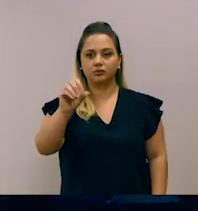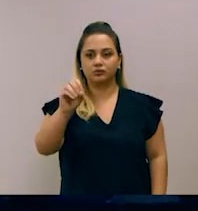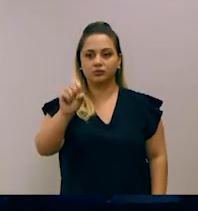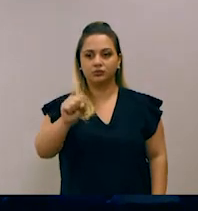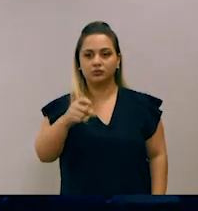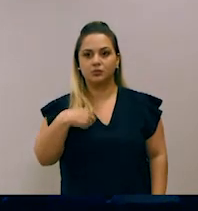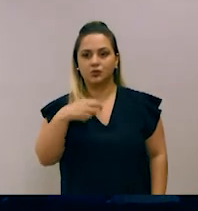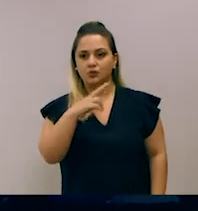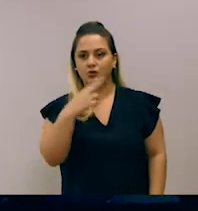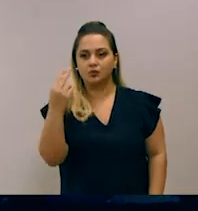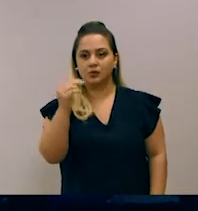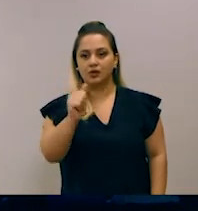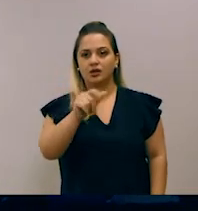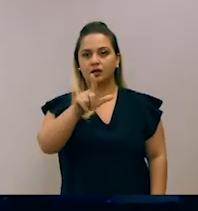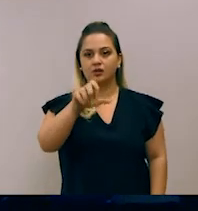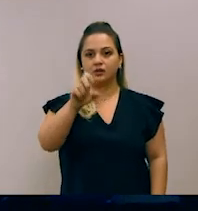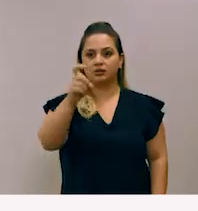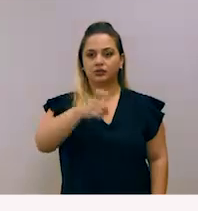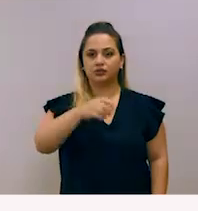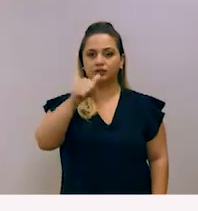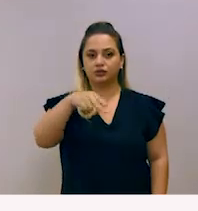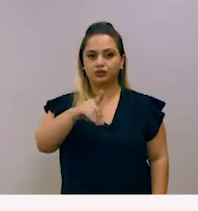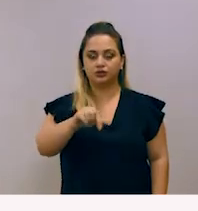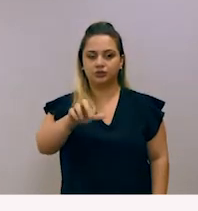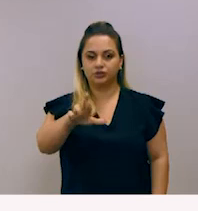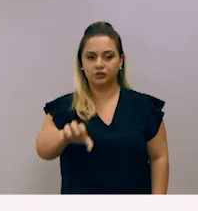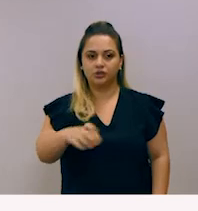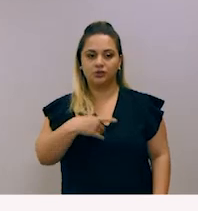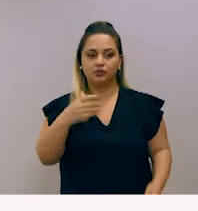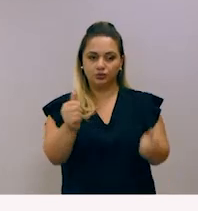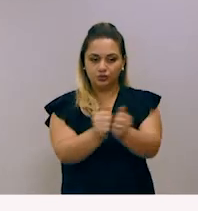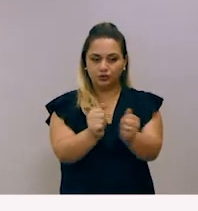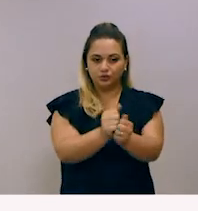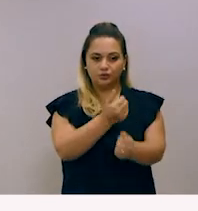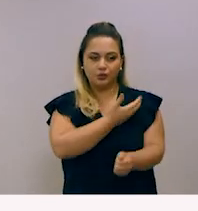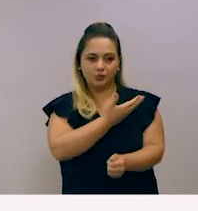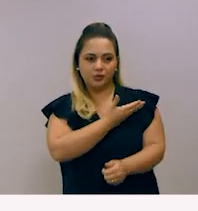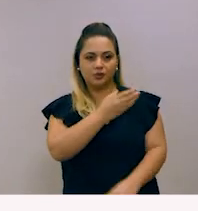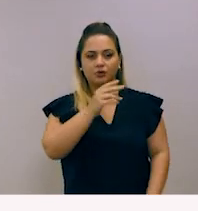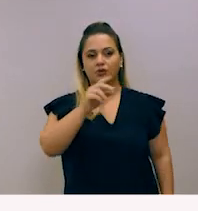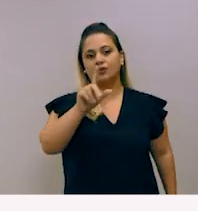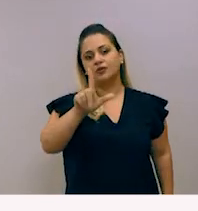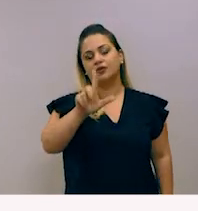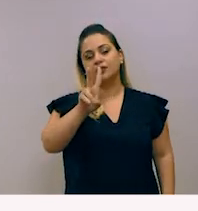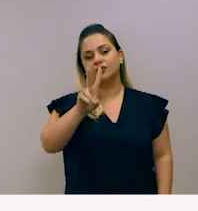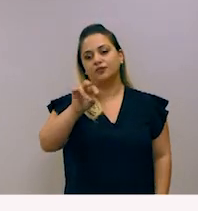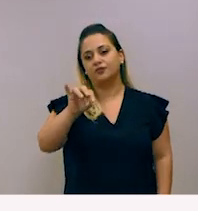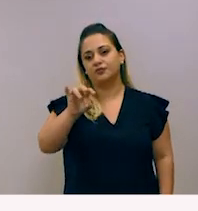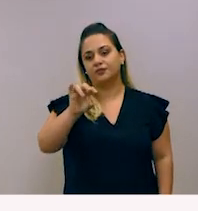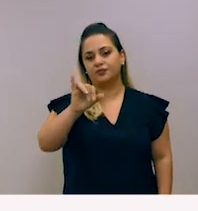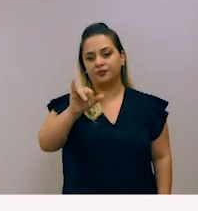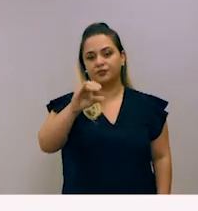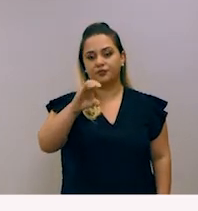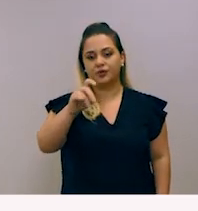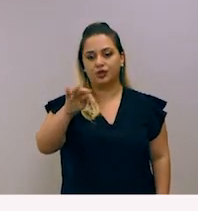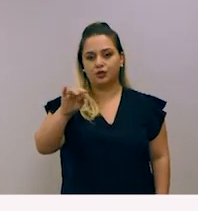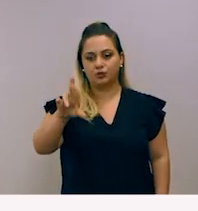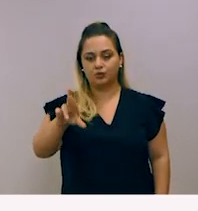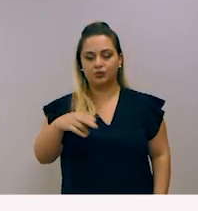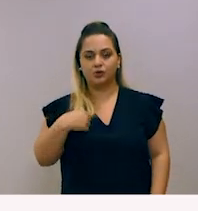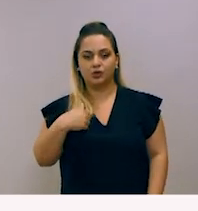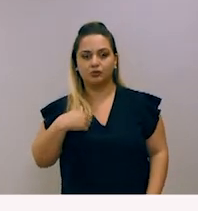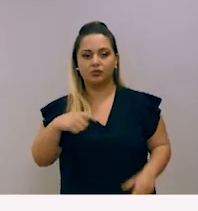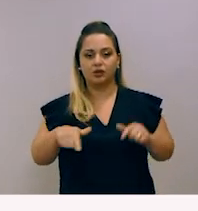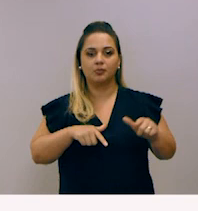Good morning, everyone. My name is Alexandre. I'm working here with my colleague Victor to present to you